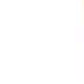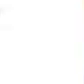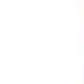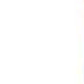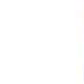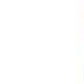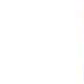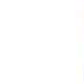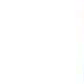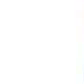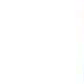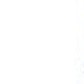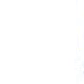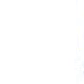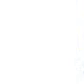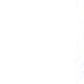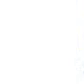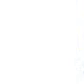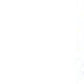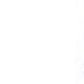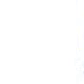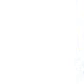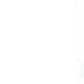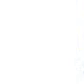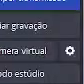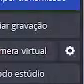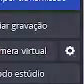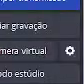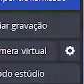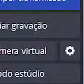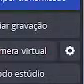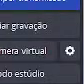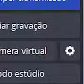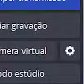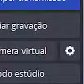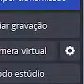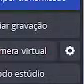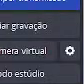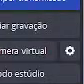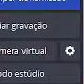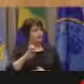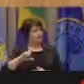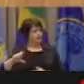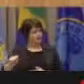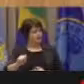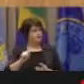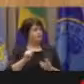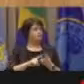and through power query and homogeneity of the data.